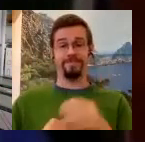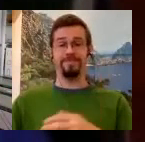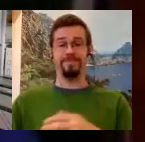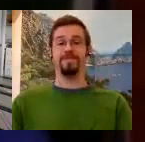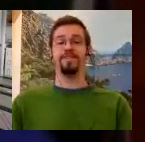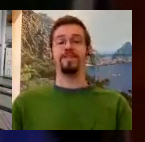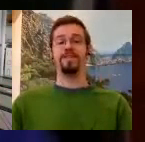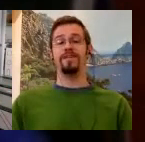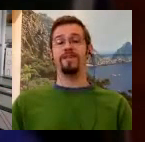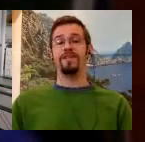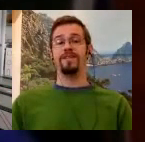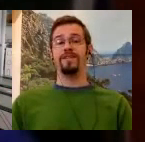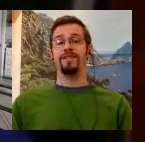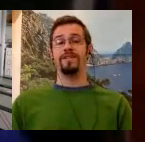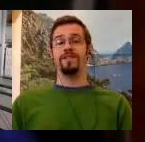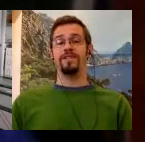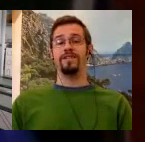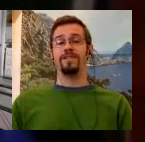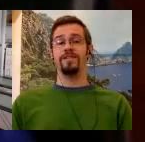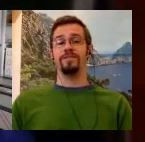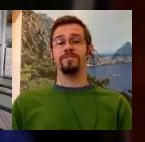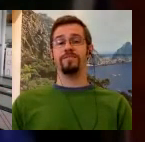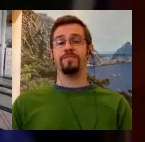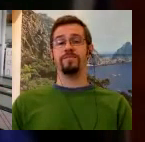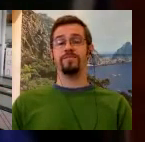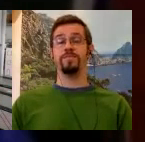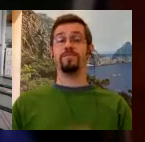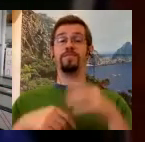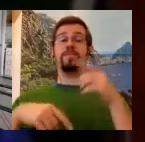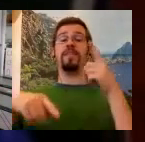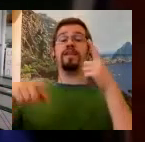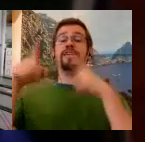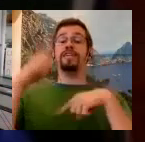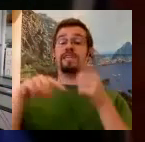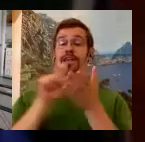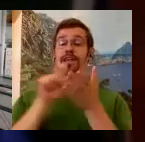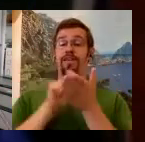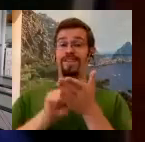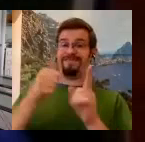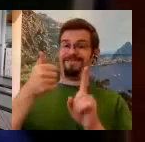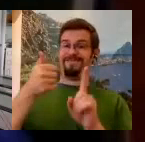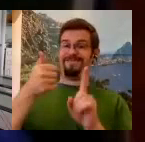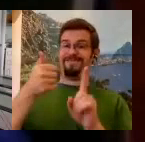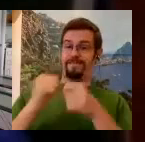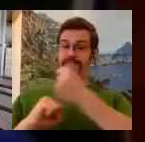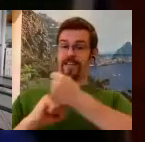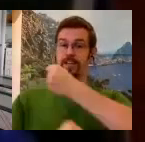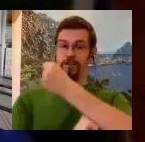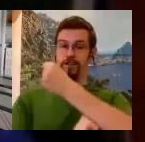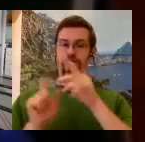Now, SignWriting text, it really began with SignWriting itself, which is 1974.